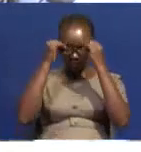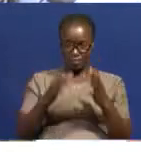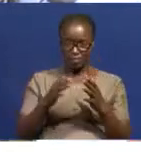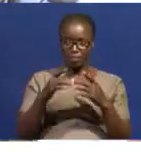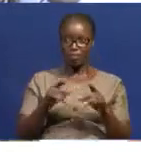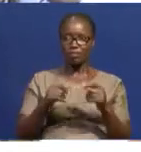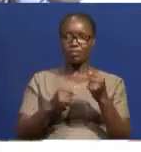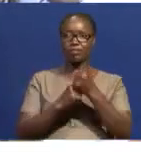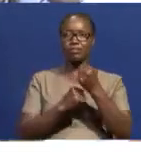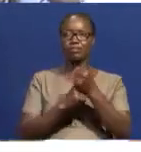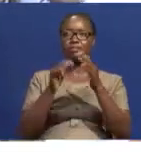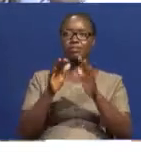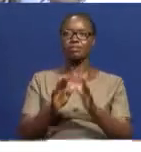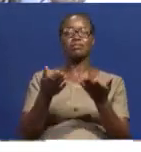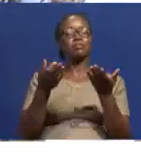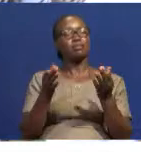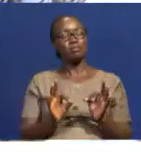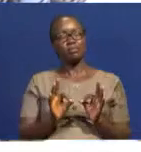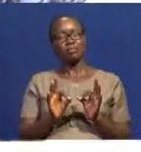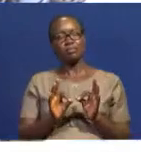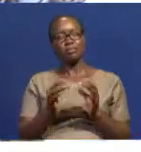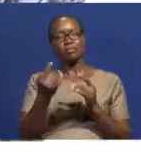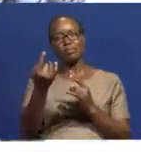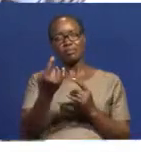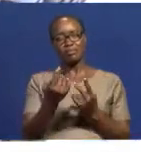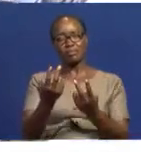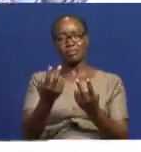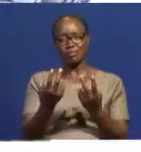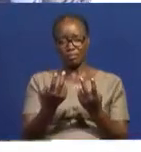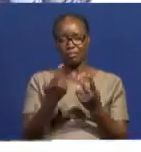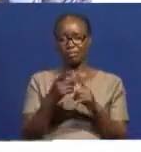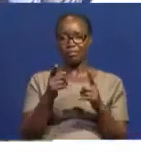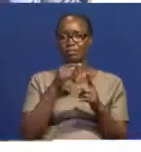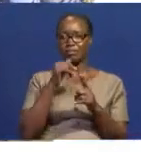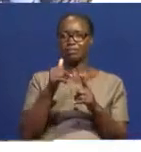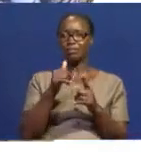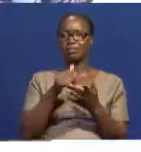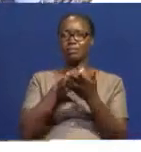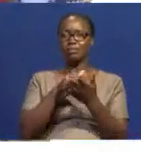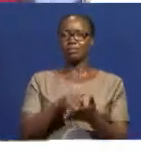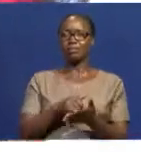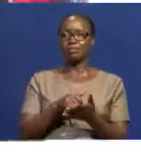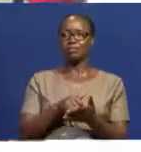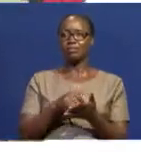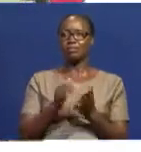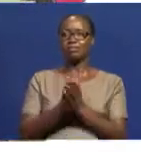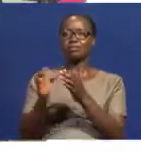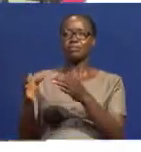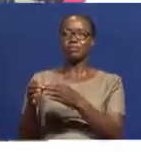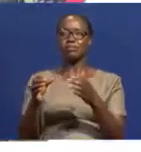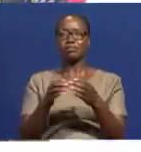Let the supporters leave us free. Let them come and watch these matches, but let them not interfere with the